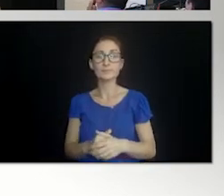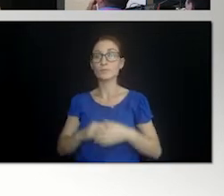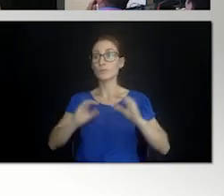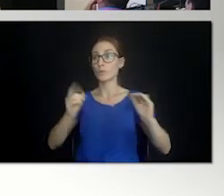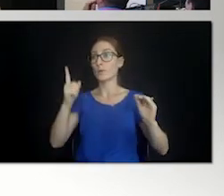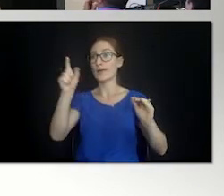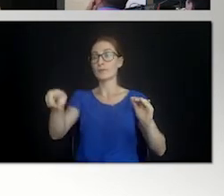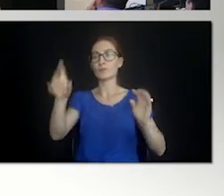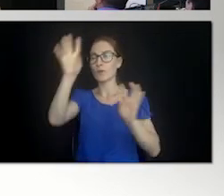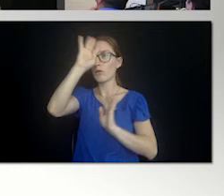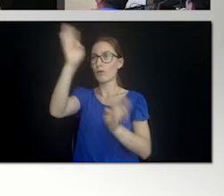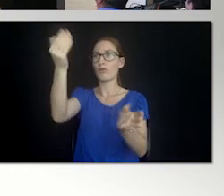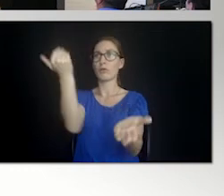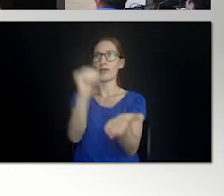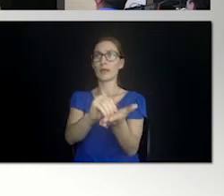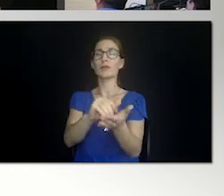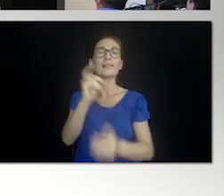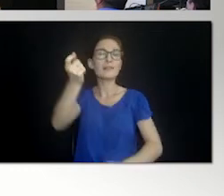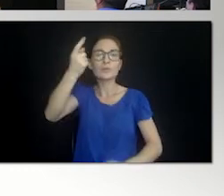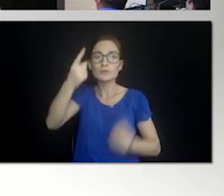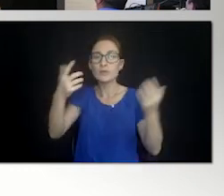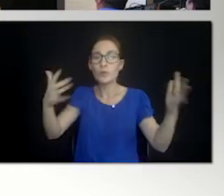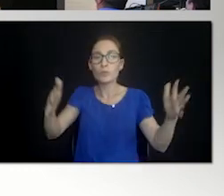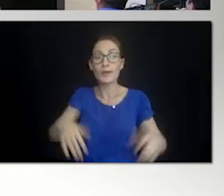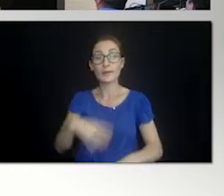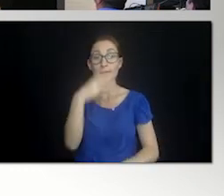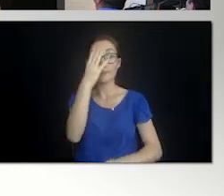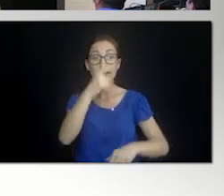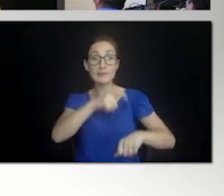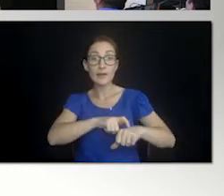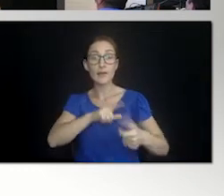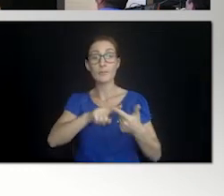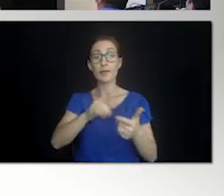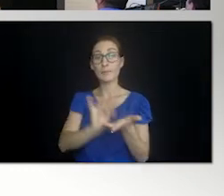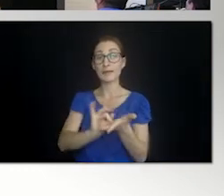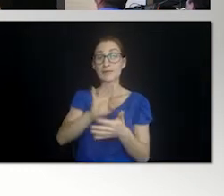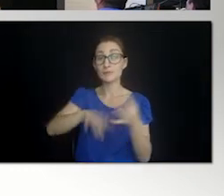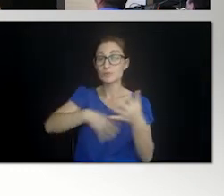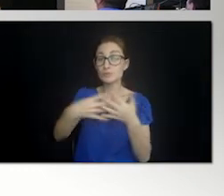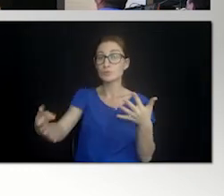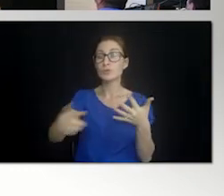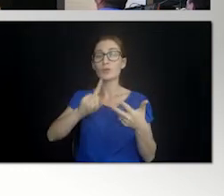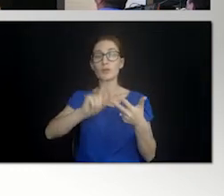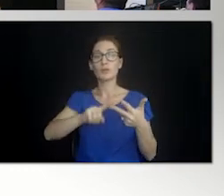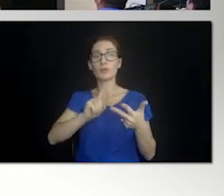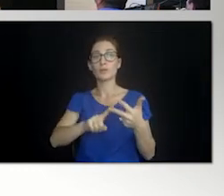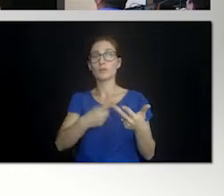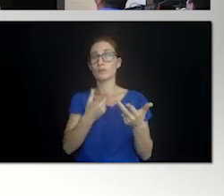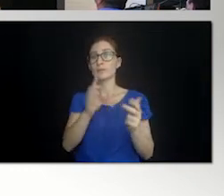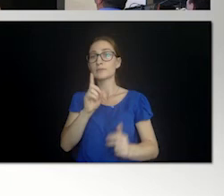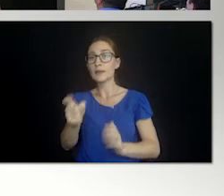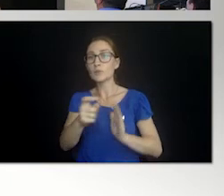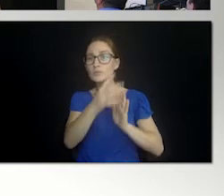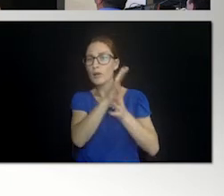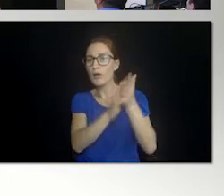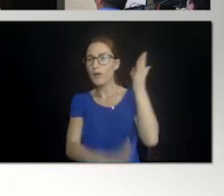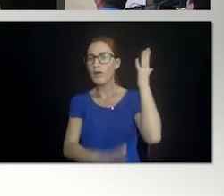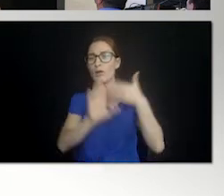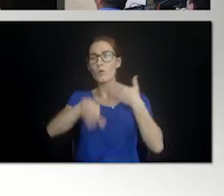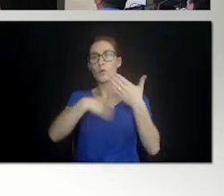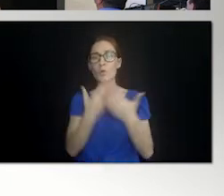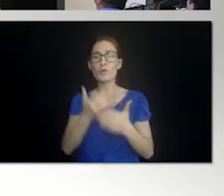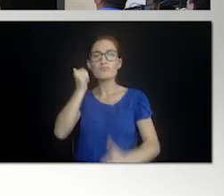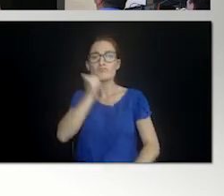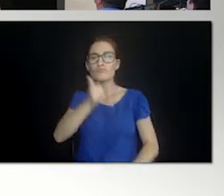so no one is reinventing the wheel. They understand bedtimes, they understand medication schedules, they understand